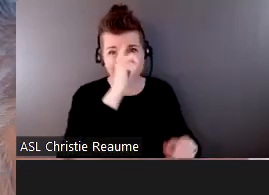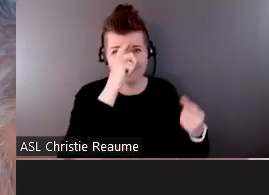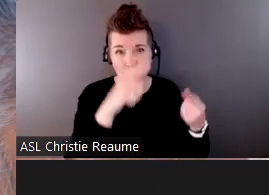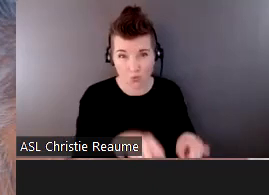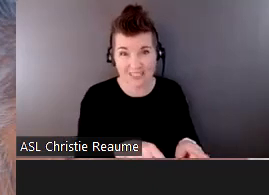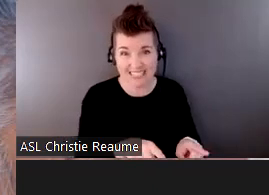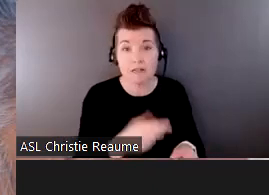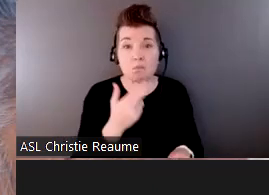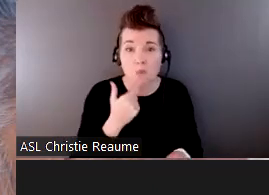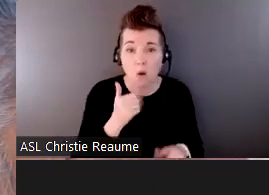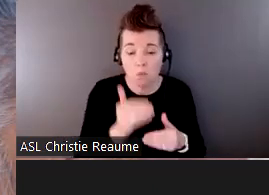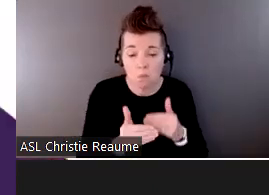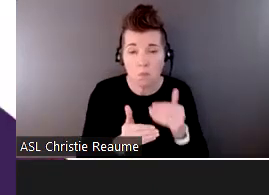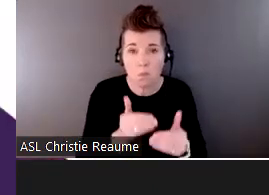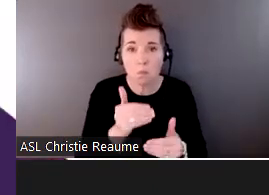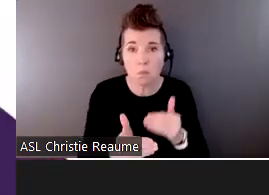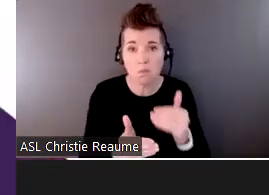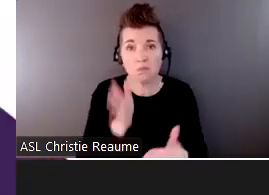um in all the work that we do